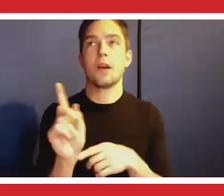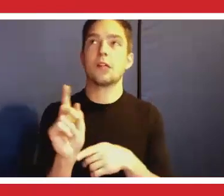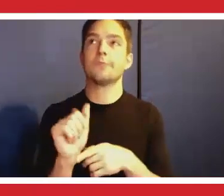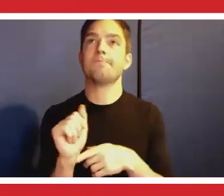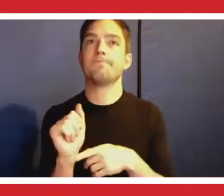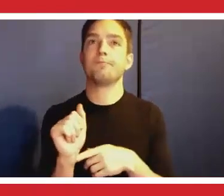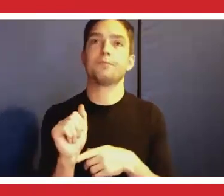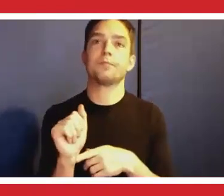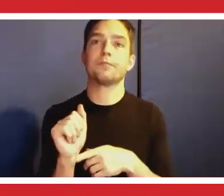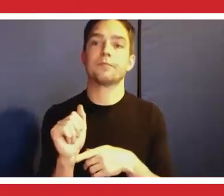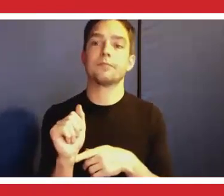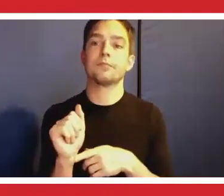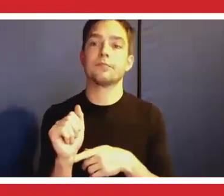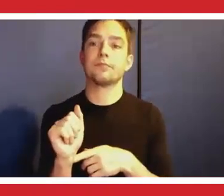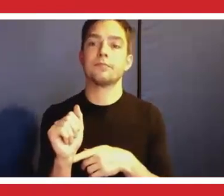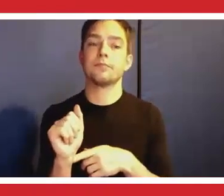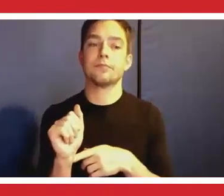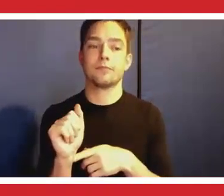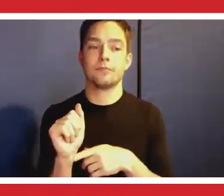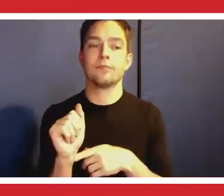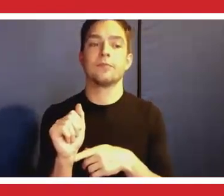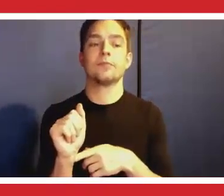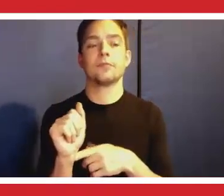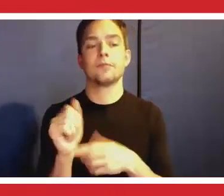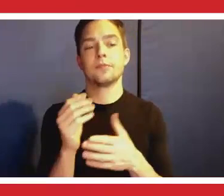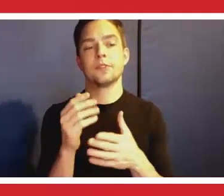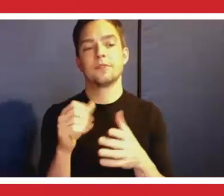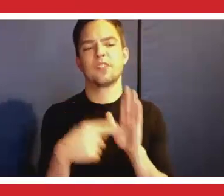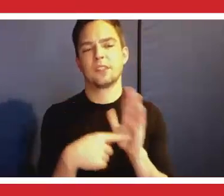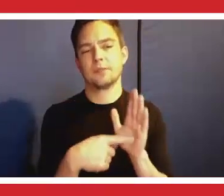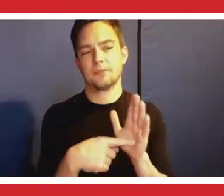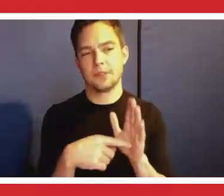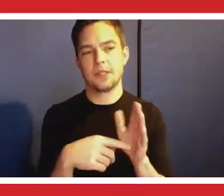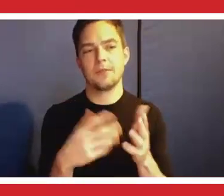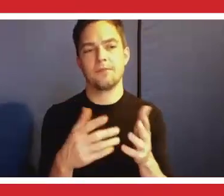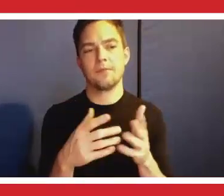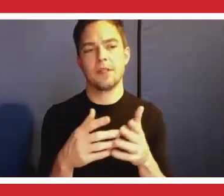we had a legacy. For instance, in some of these countries, there is not even a legacy